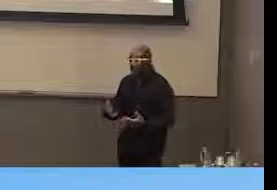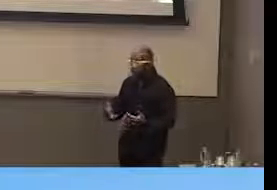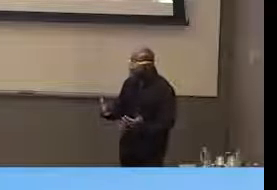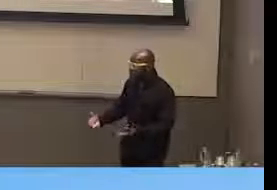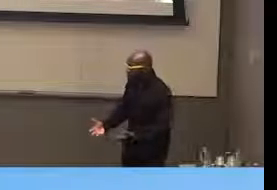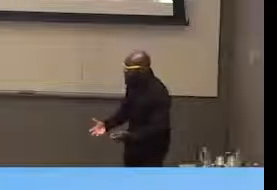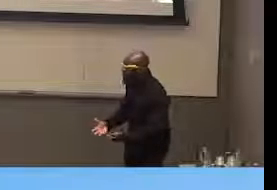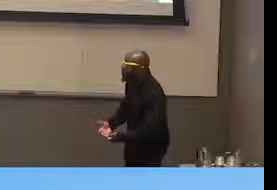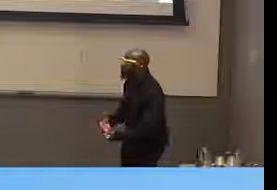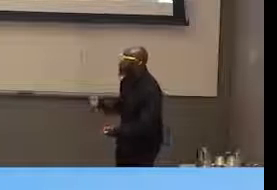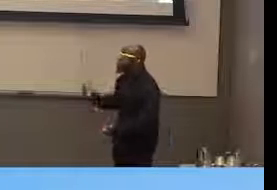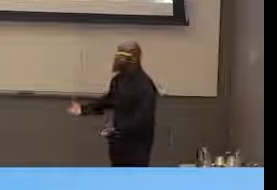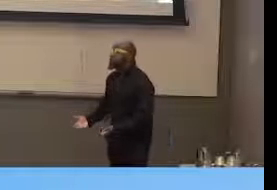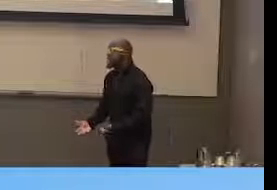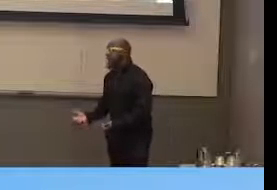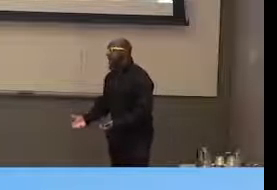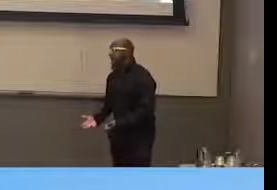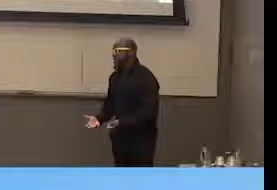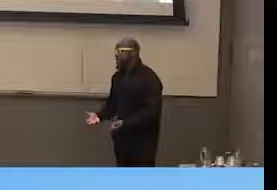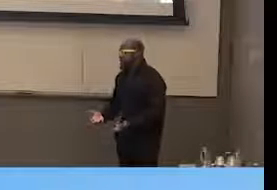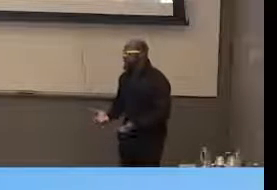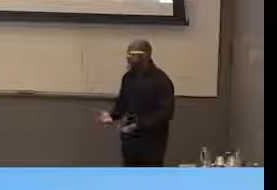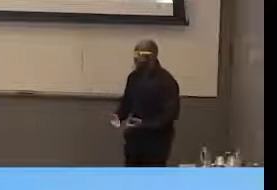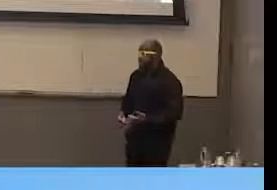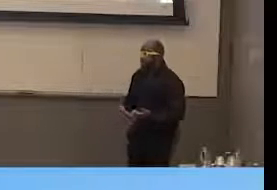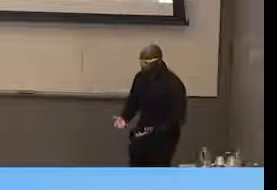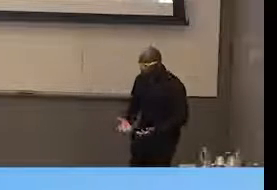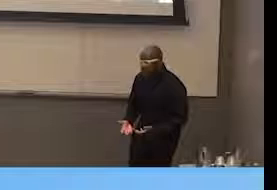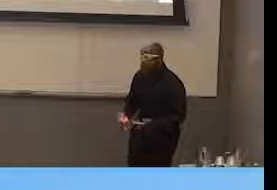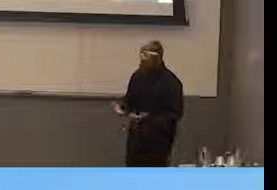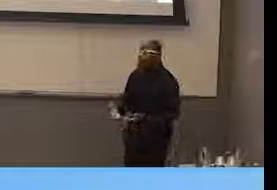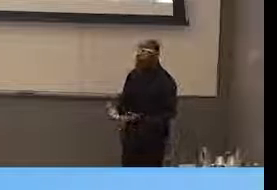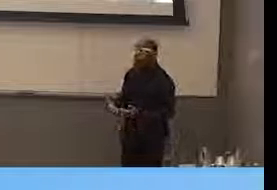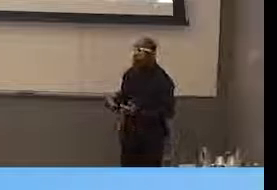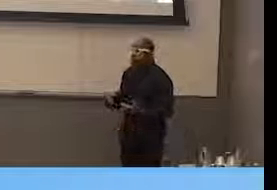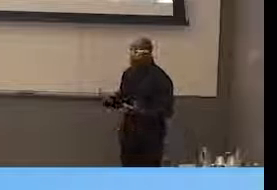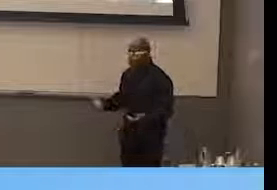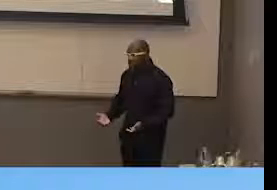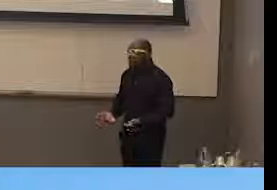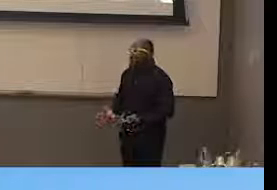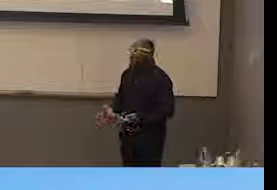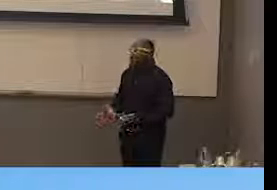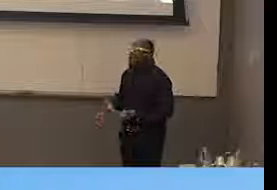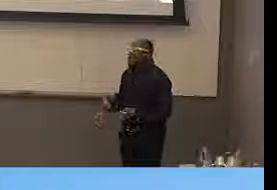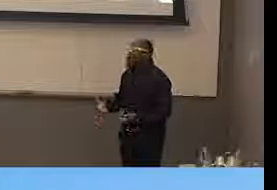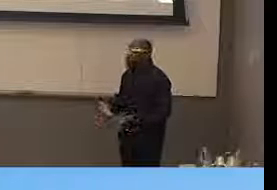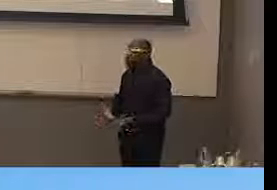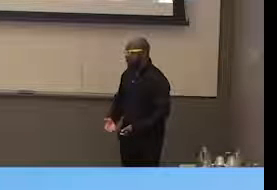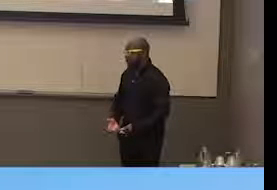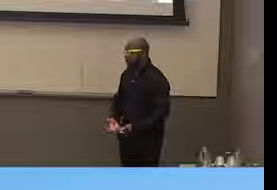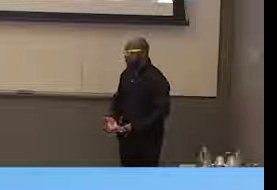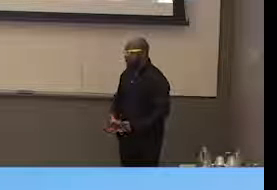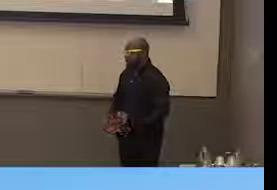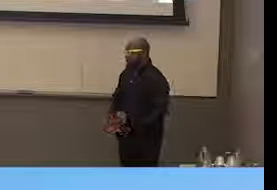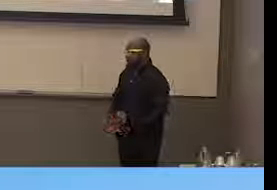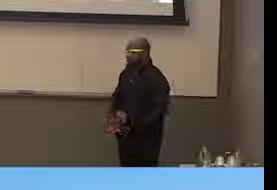next 5 to 10 years will increase people's access to green space and hopefully will also increase their overall health